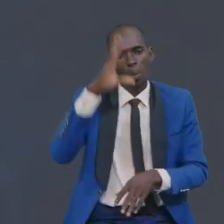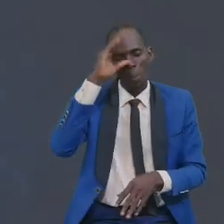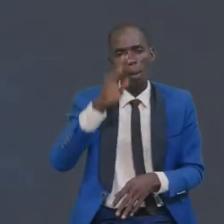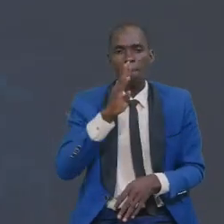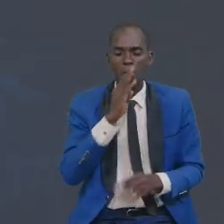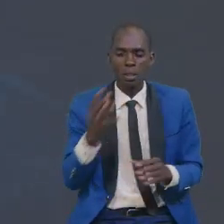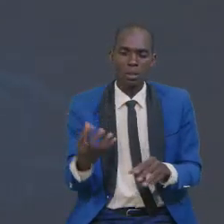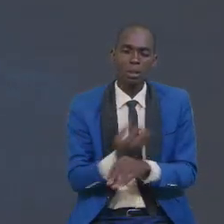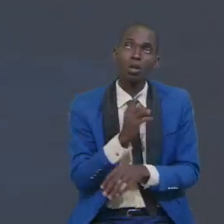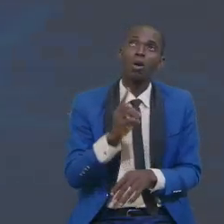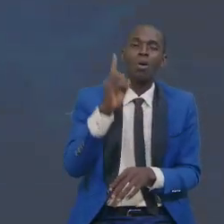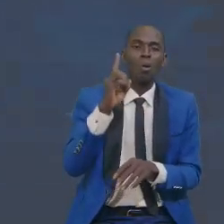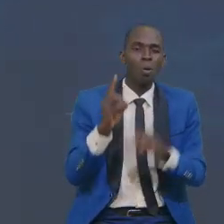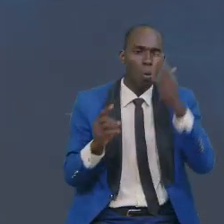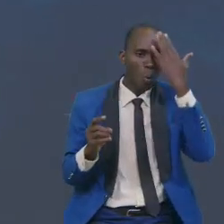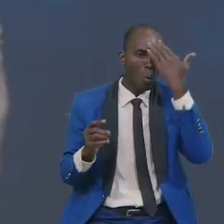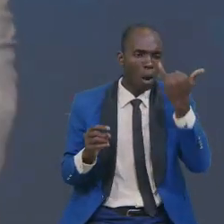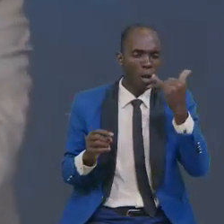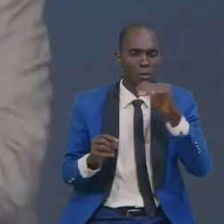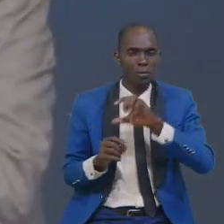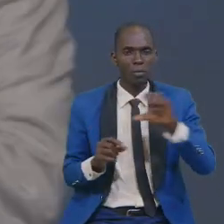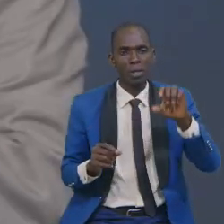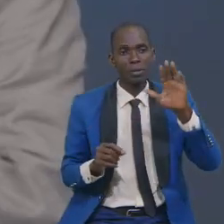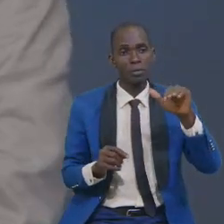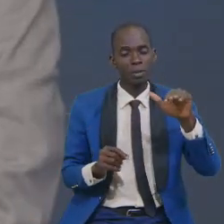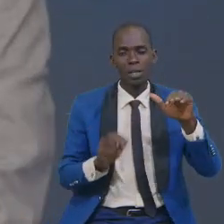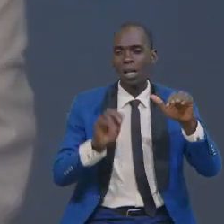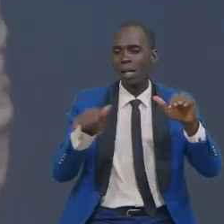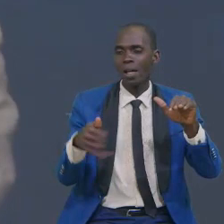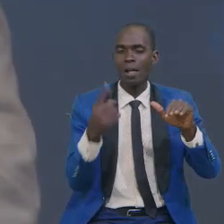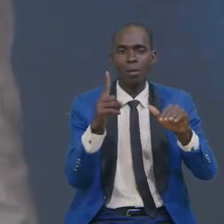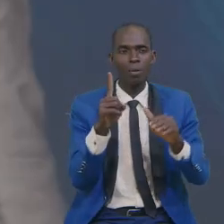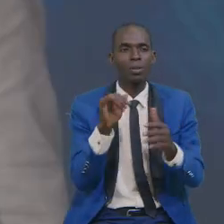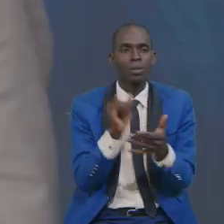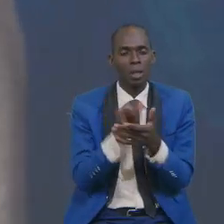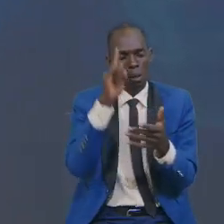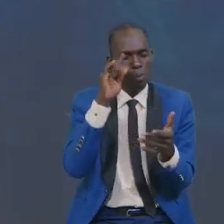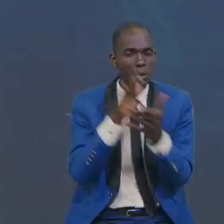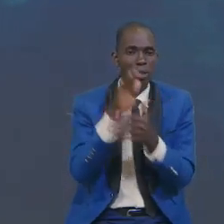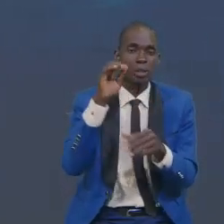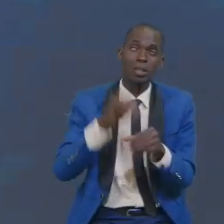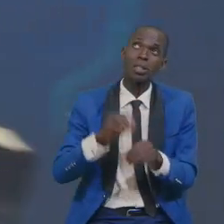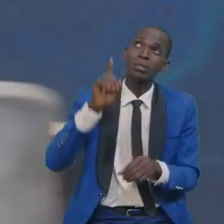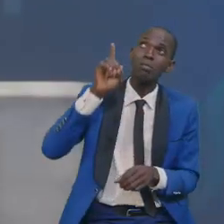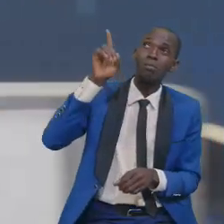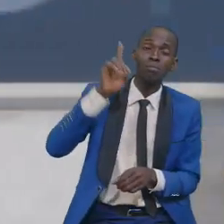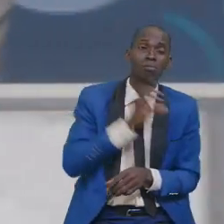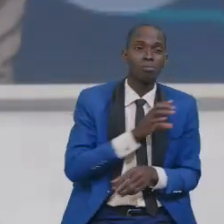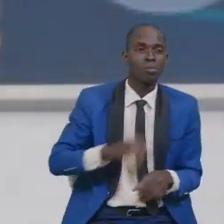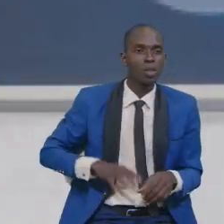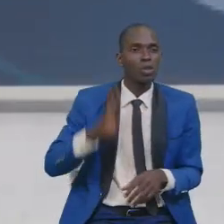that whosoever Believers in him should not perish